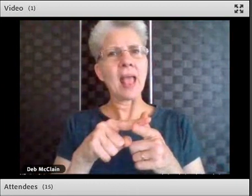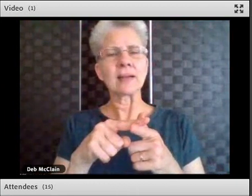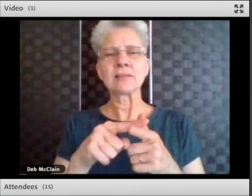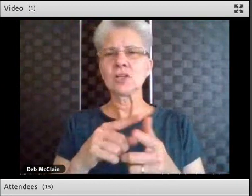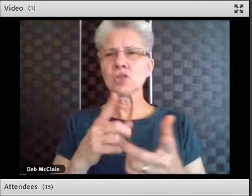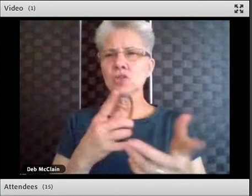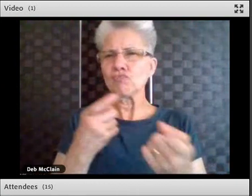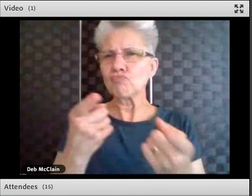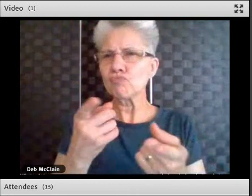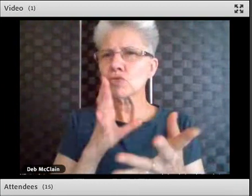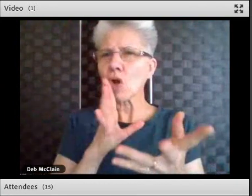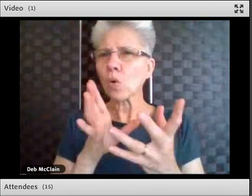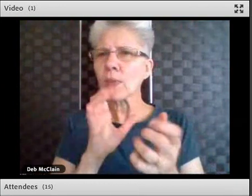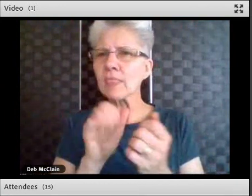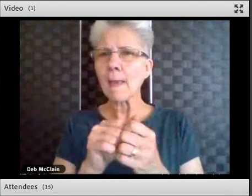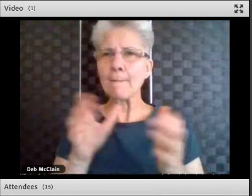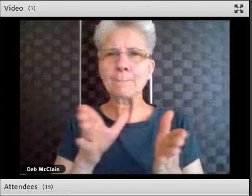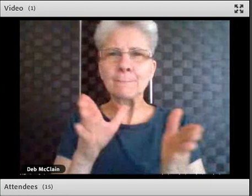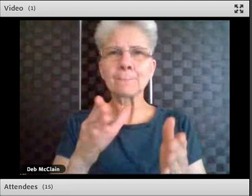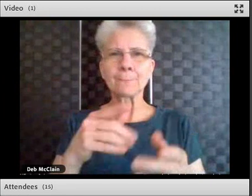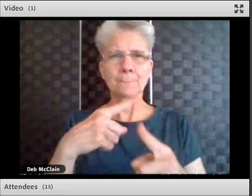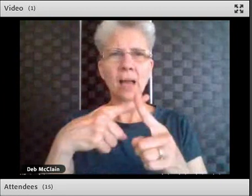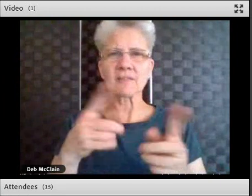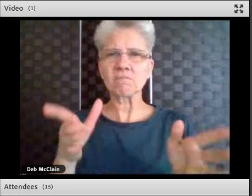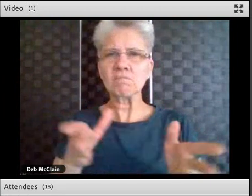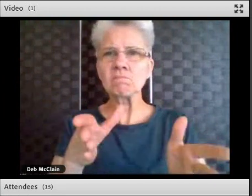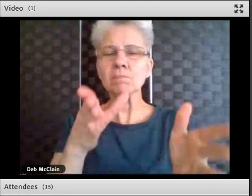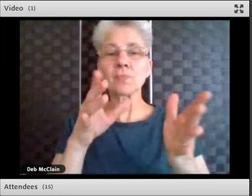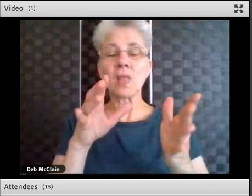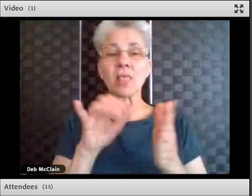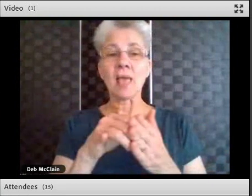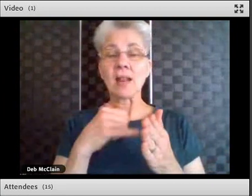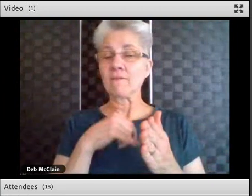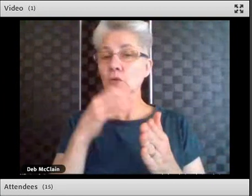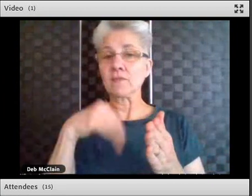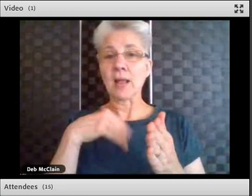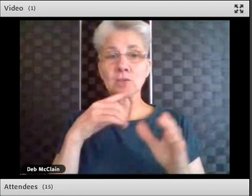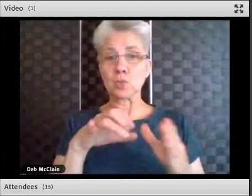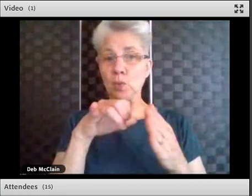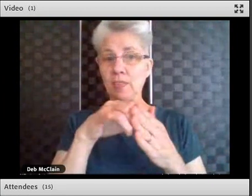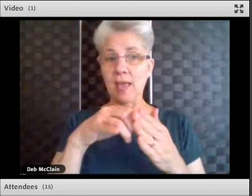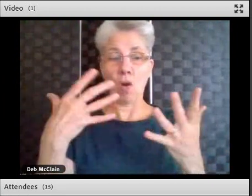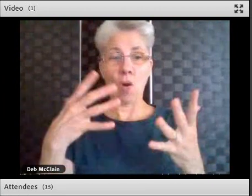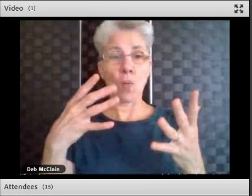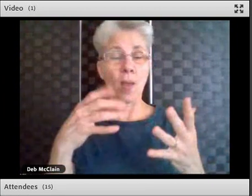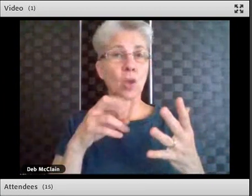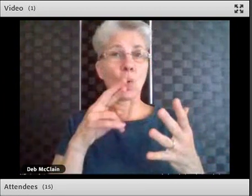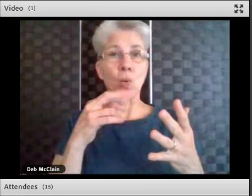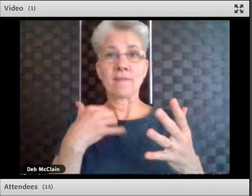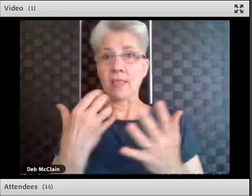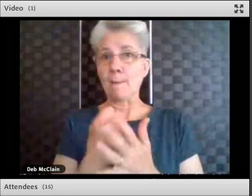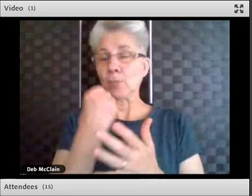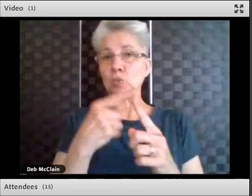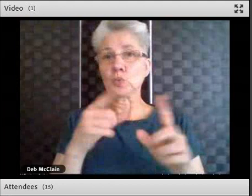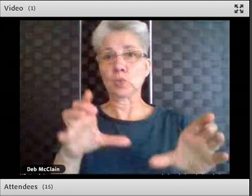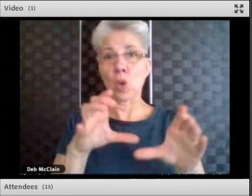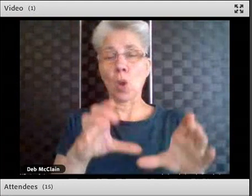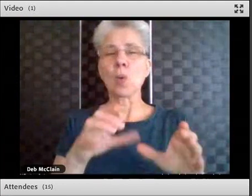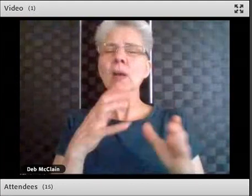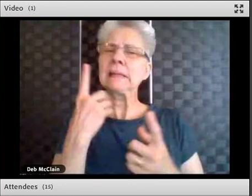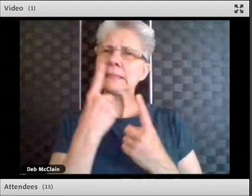and positively. Give encouragement. And if you haven't had to do so already, or if you haven't had the opportunity to do so